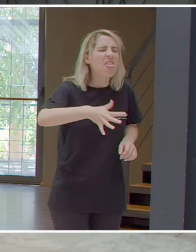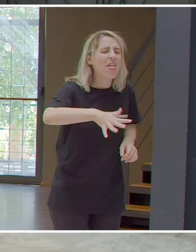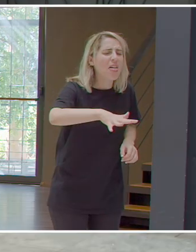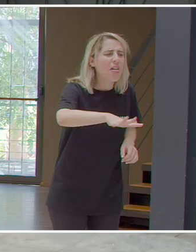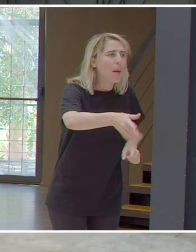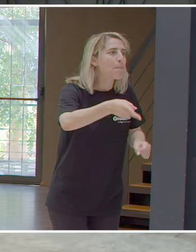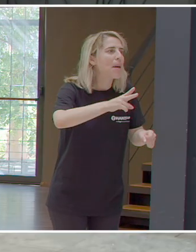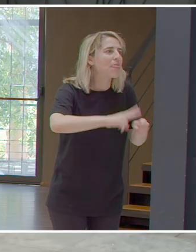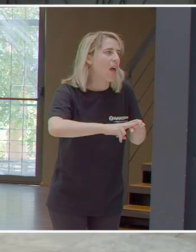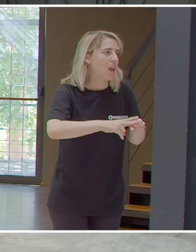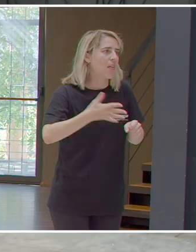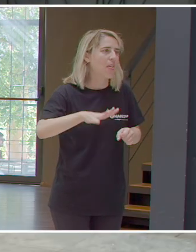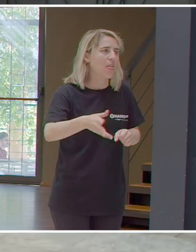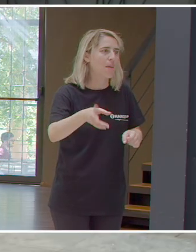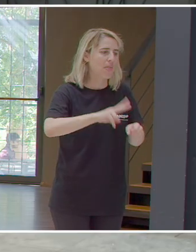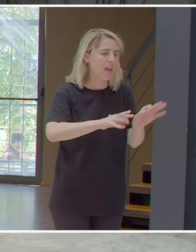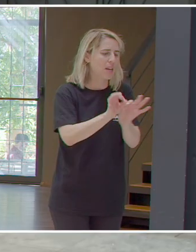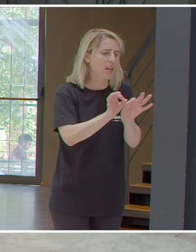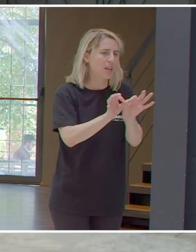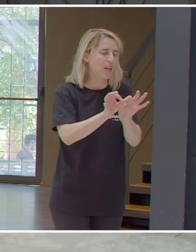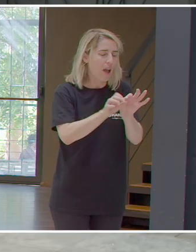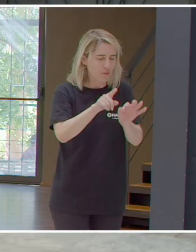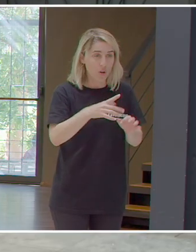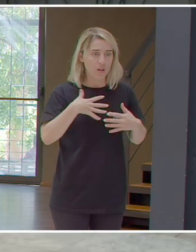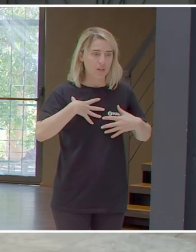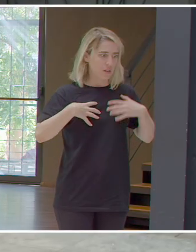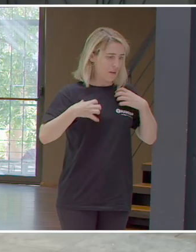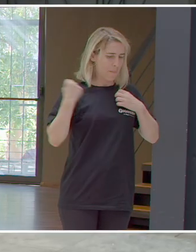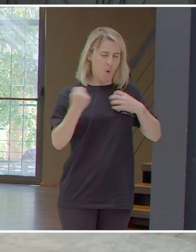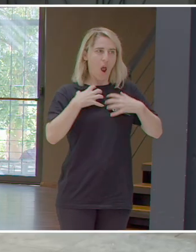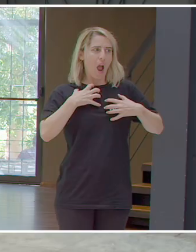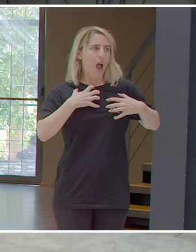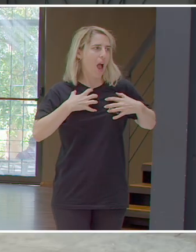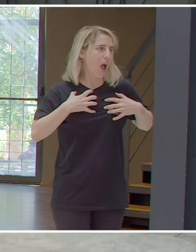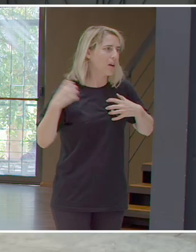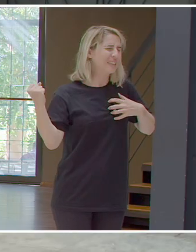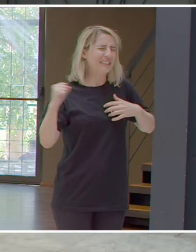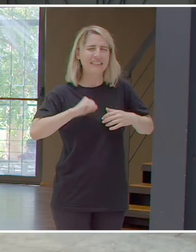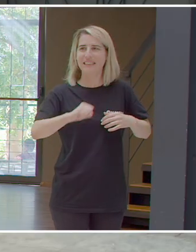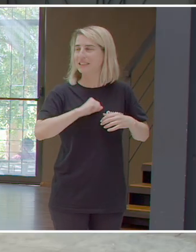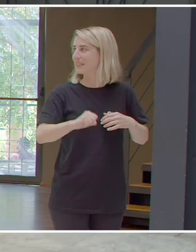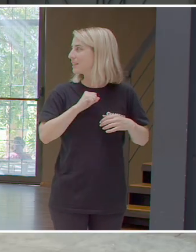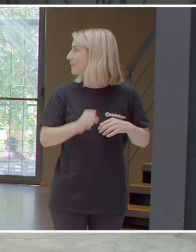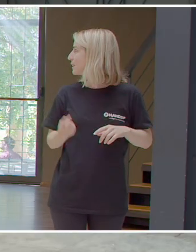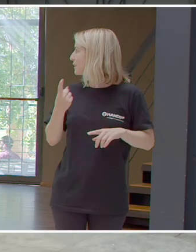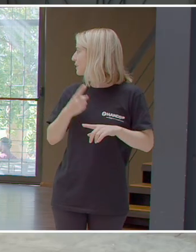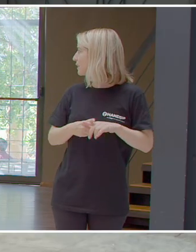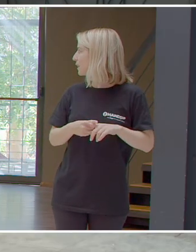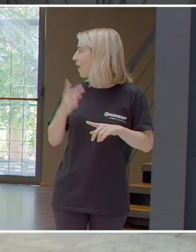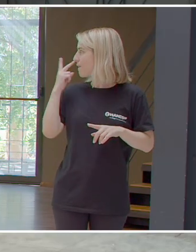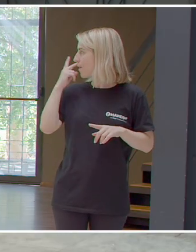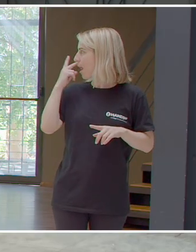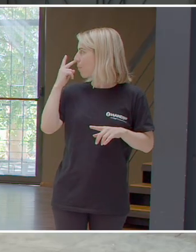dying cells. So that is very scary. And we could also see that arterial blockages just